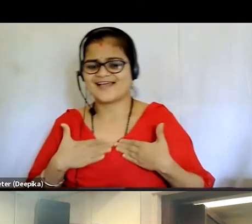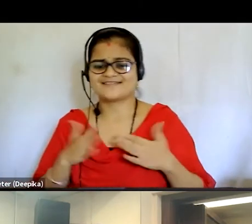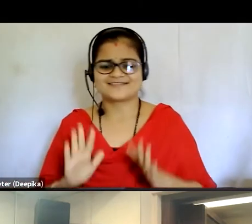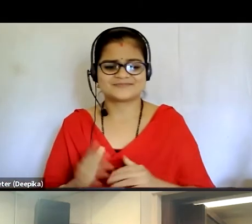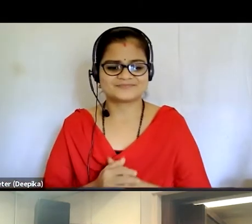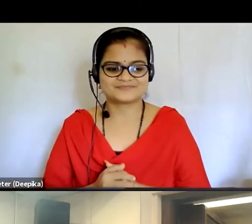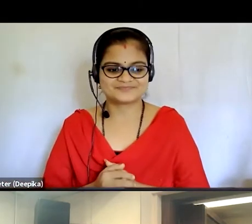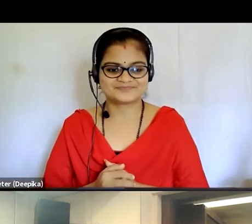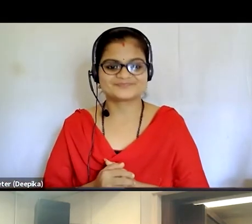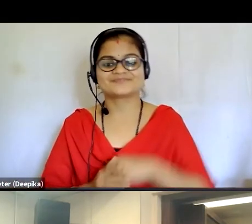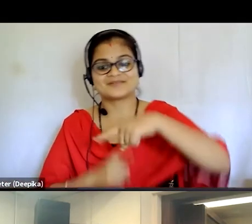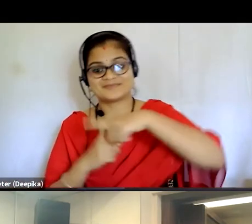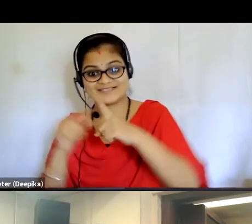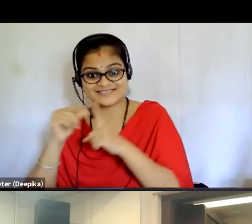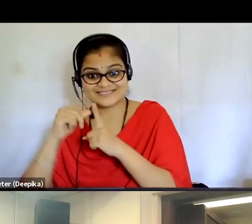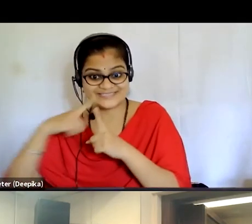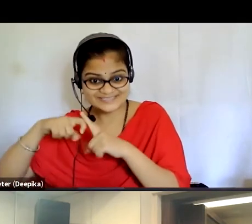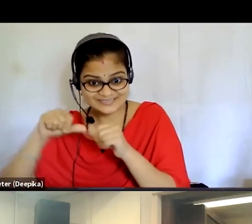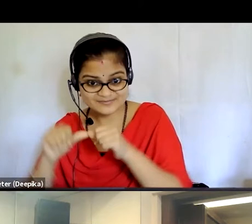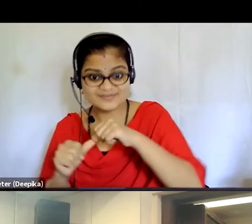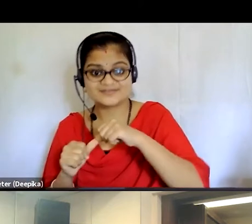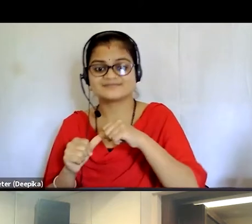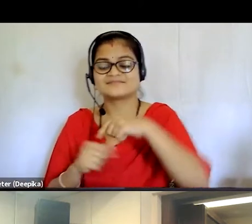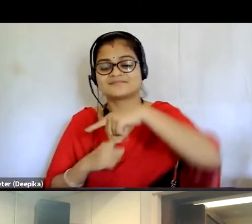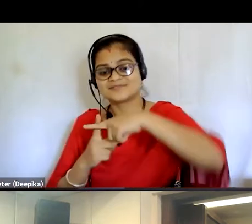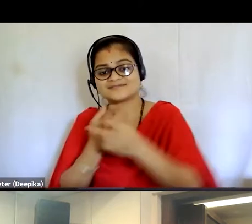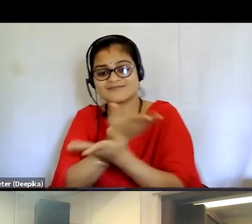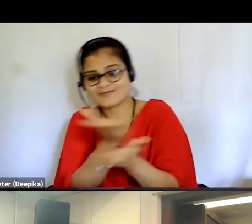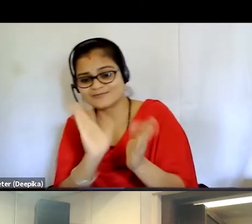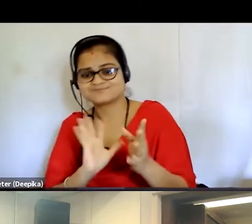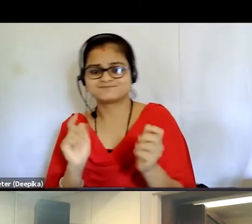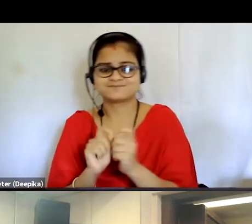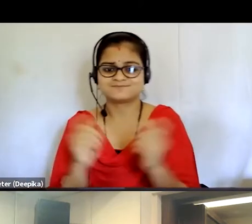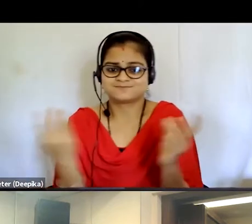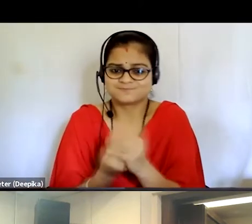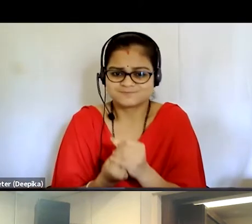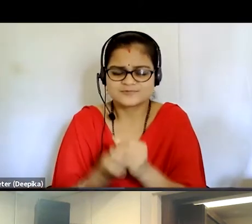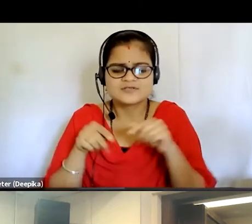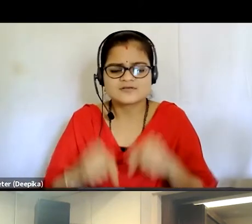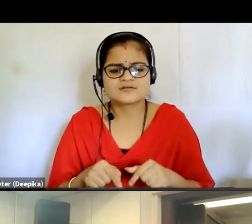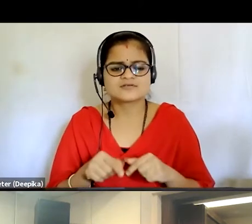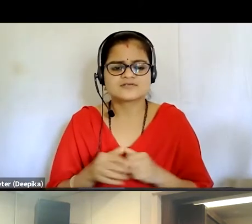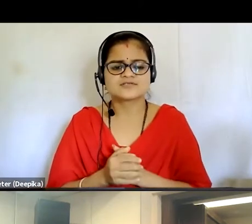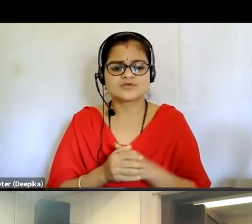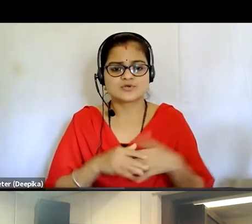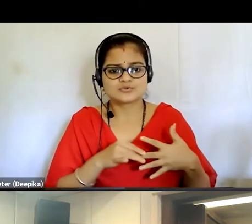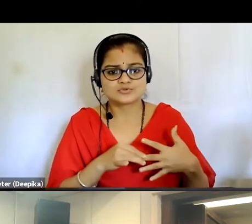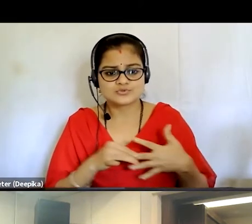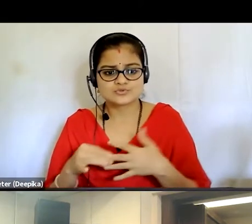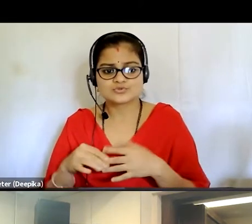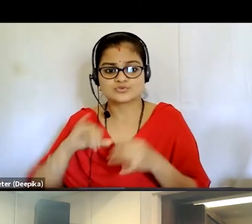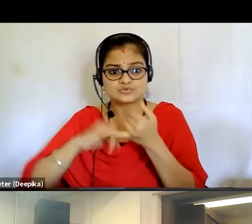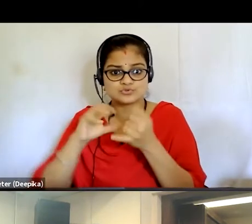with Deepak and all your colleagues. So why is a sonic identity